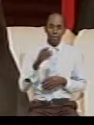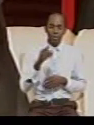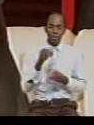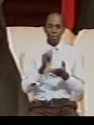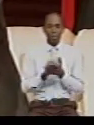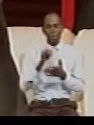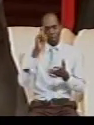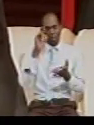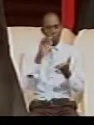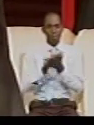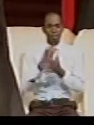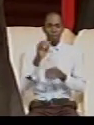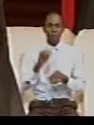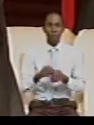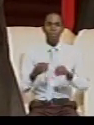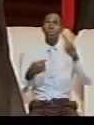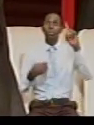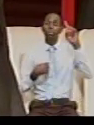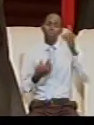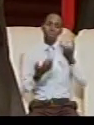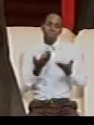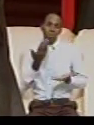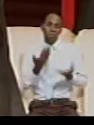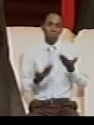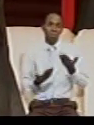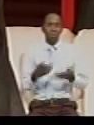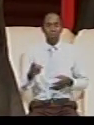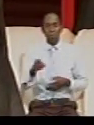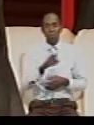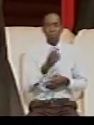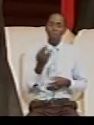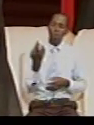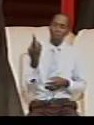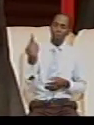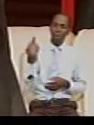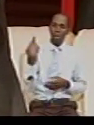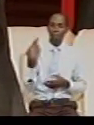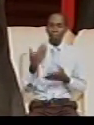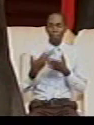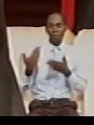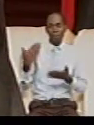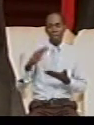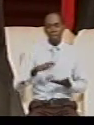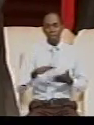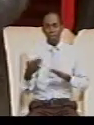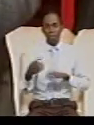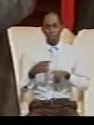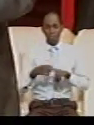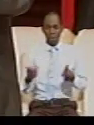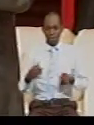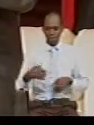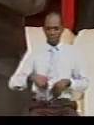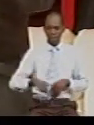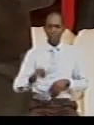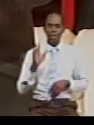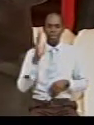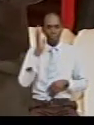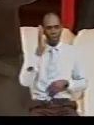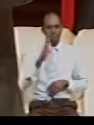me, though he were dead, yet he shall live. He